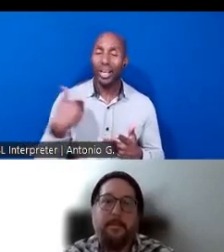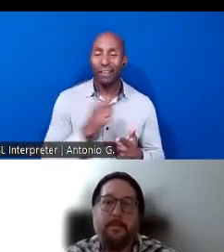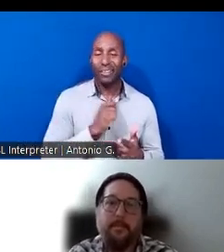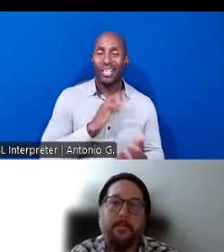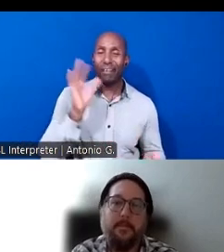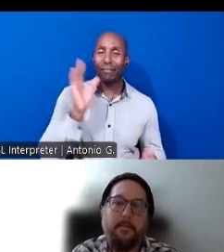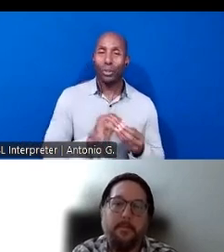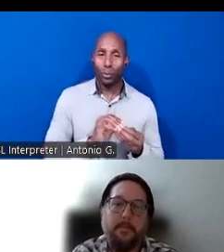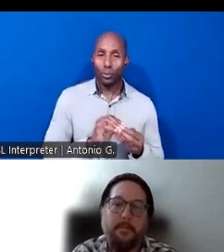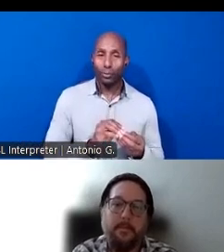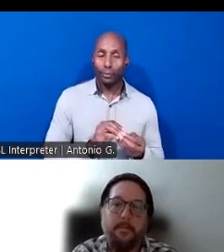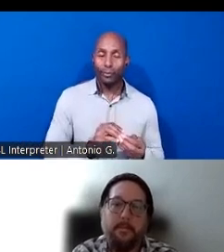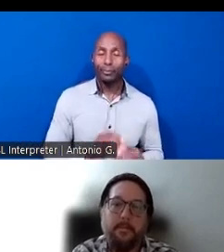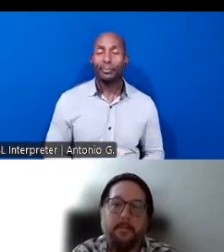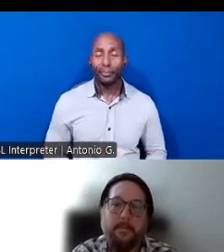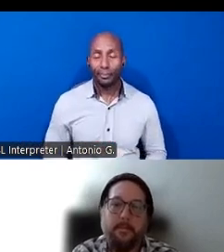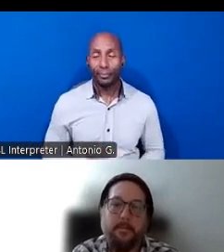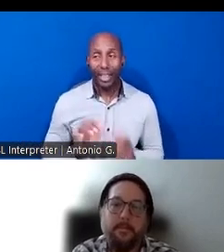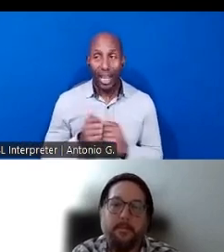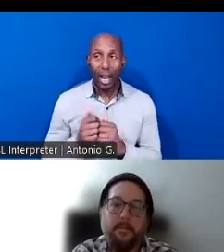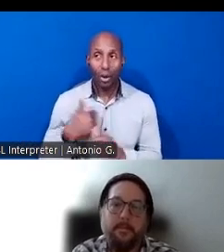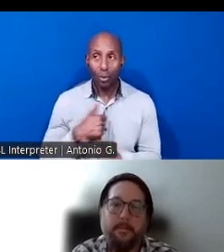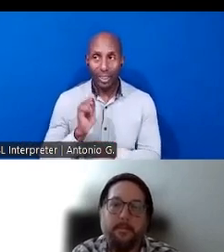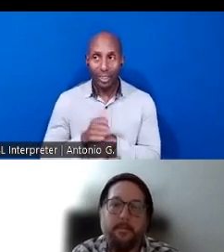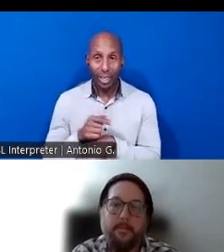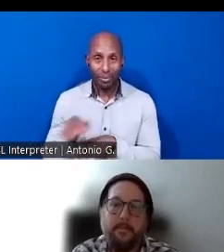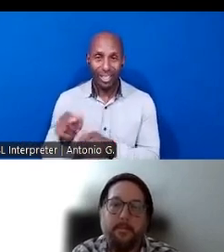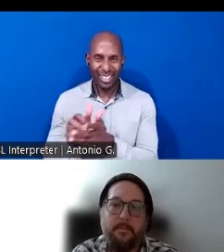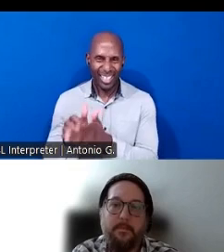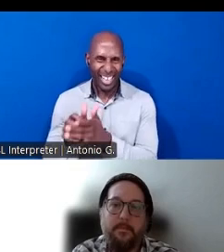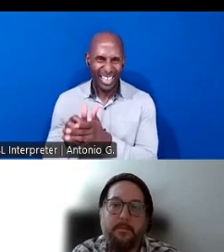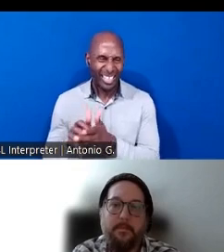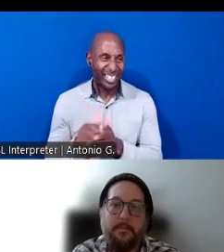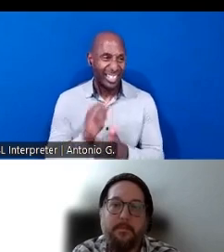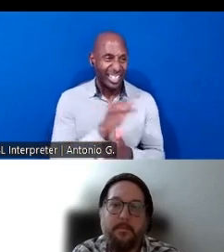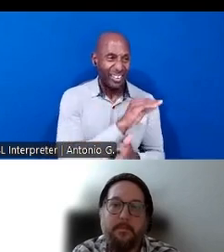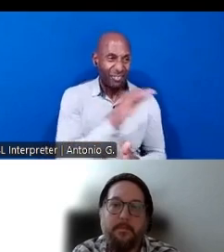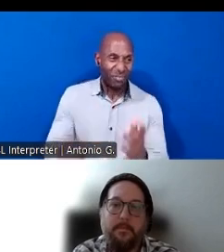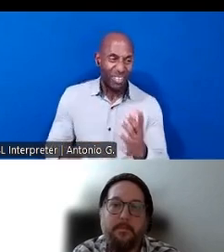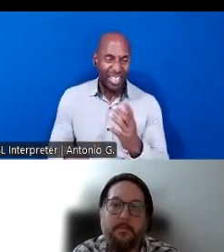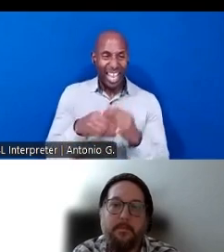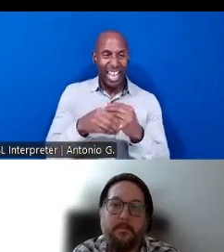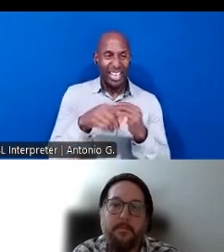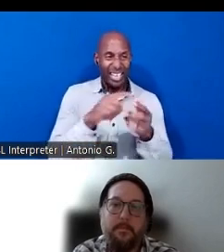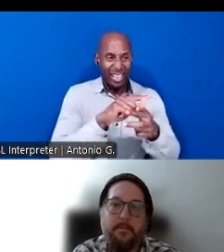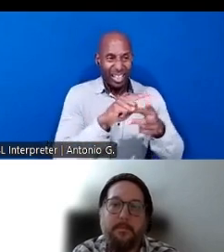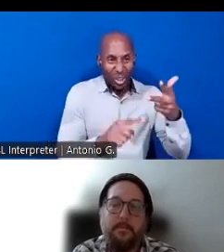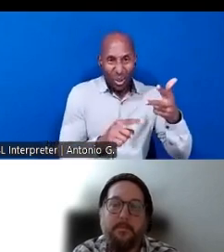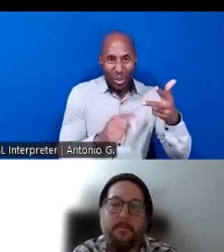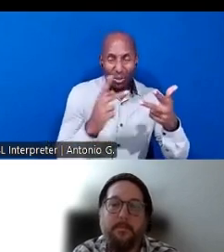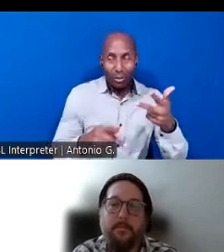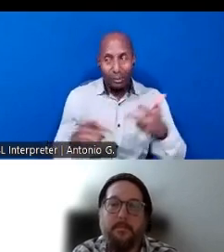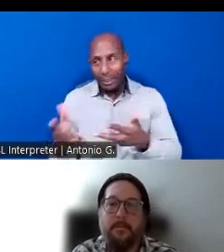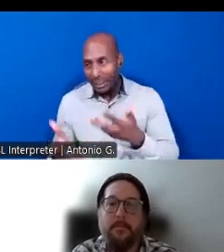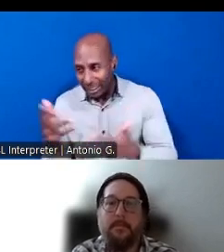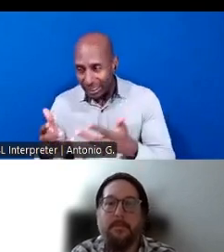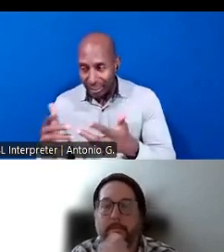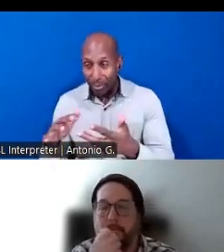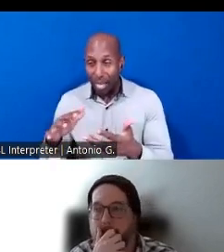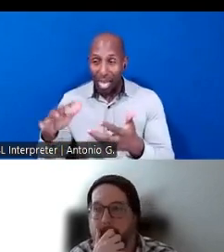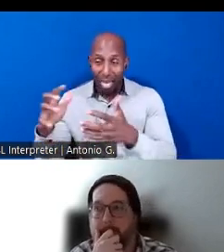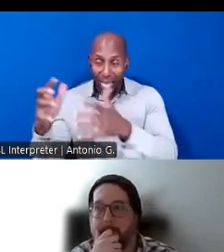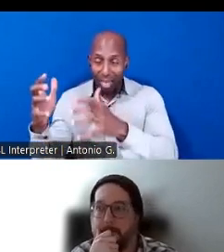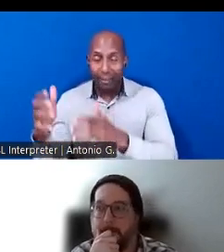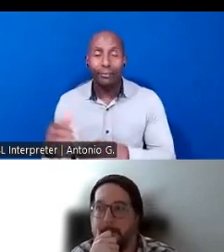have worked seamlessly if those programs were put in, because the calculation and the way it's set up is different from the